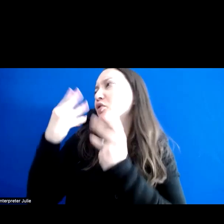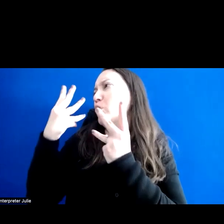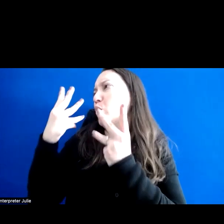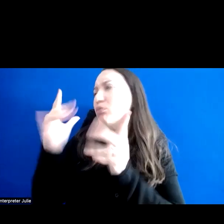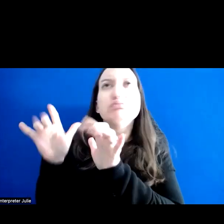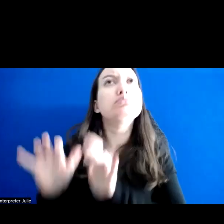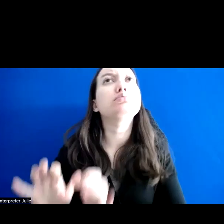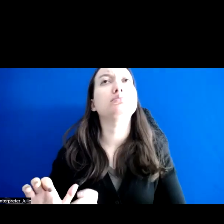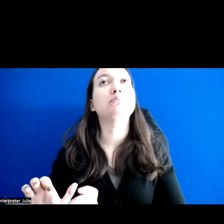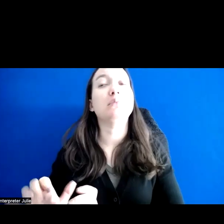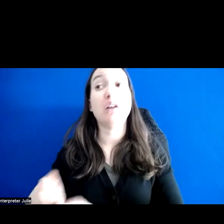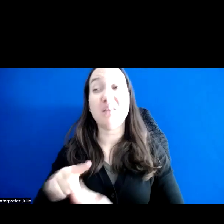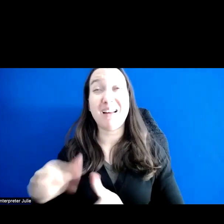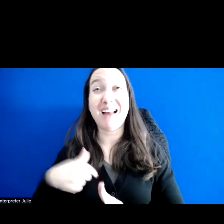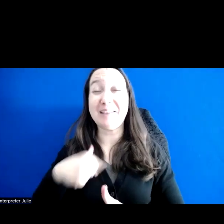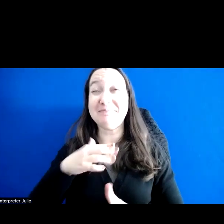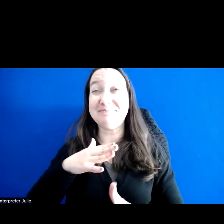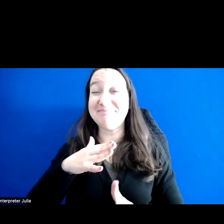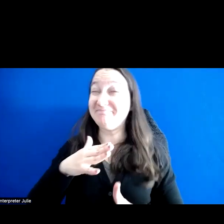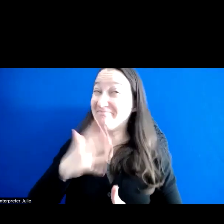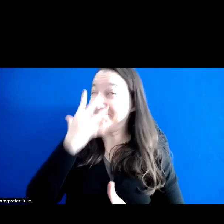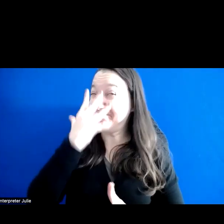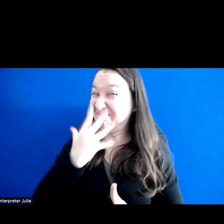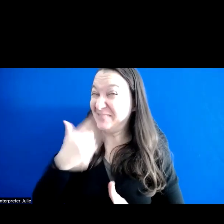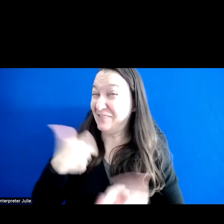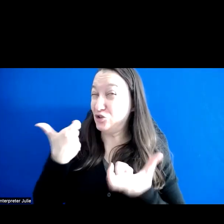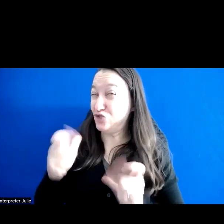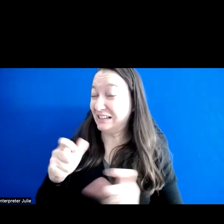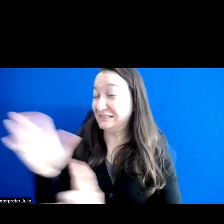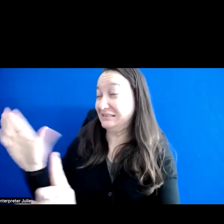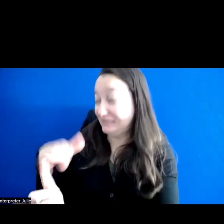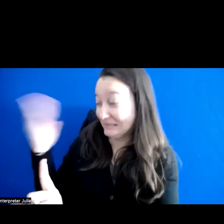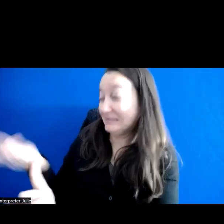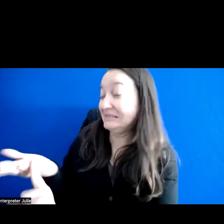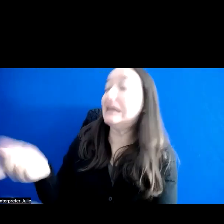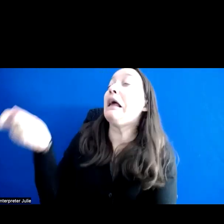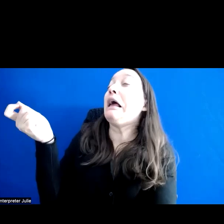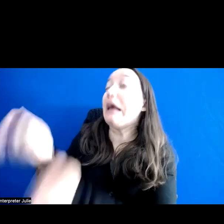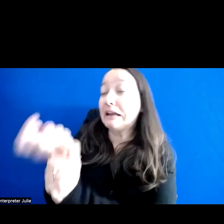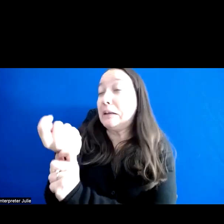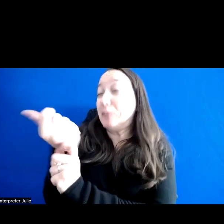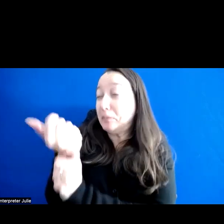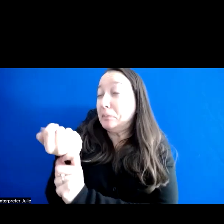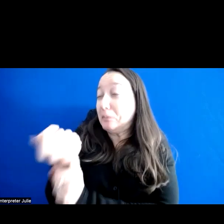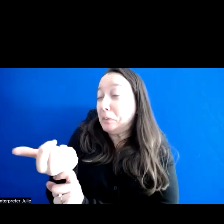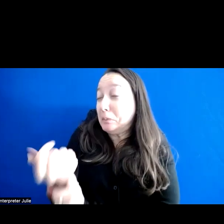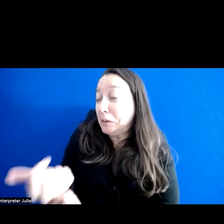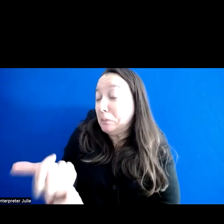even. But I had the unhappy task of trying to persuade her to edit this enormous,